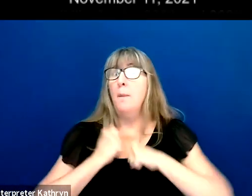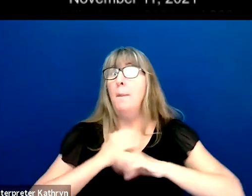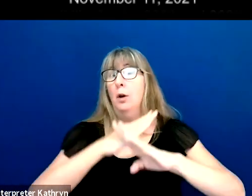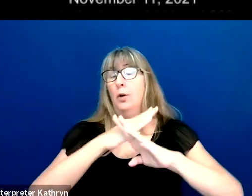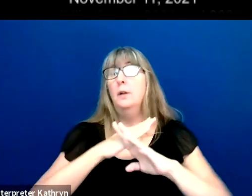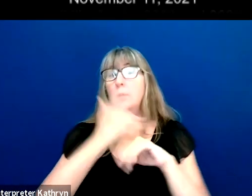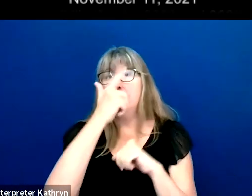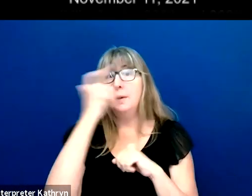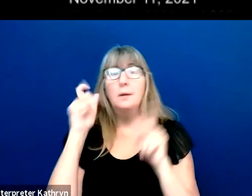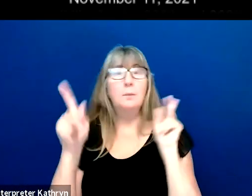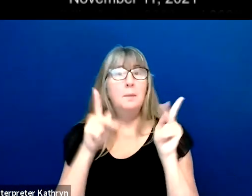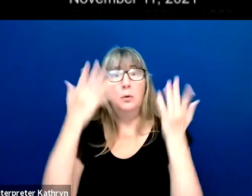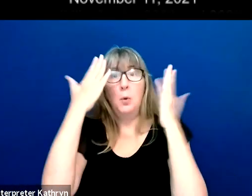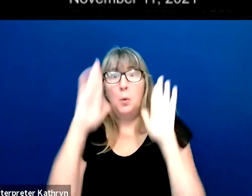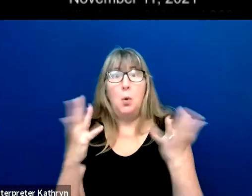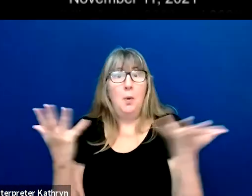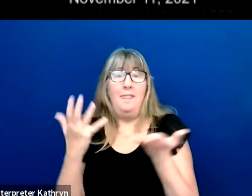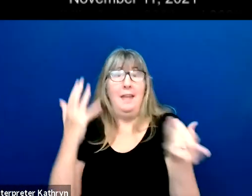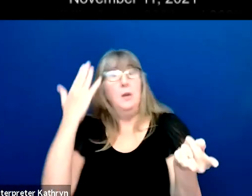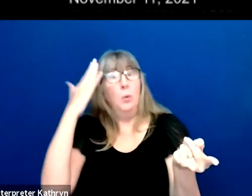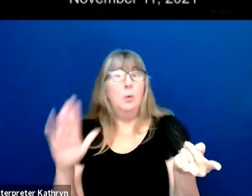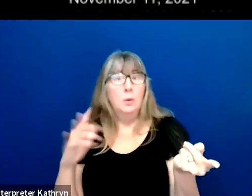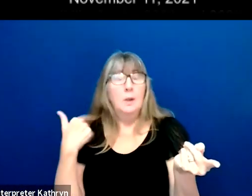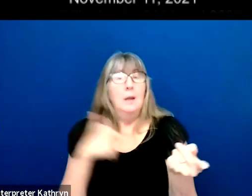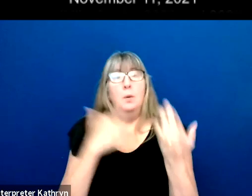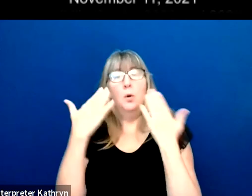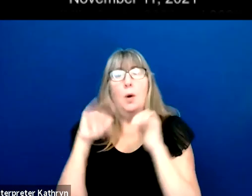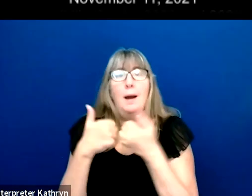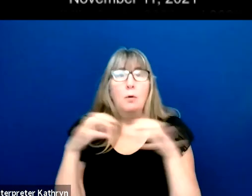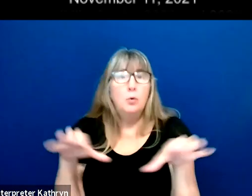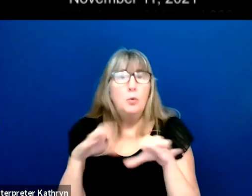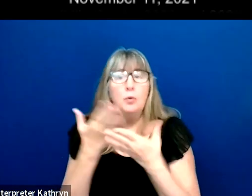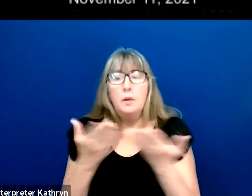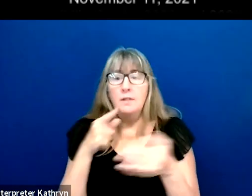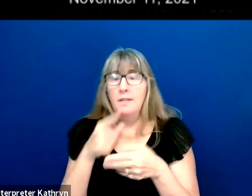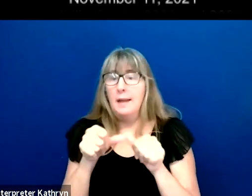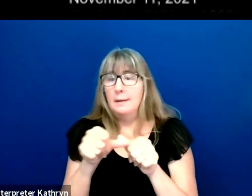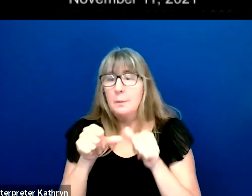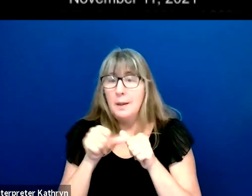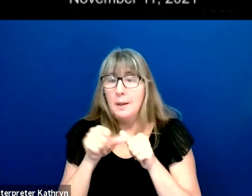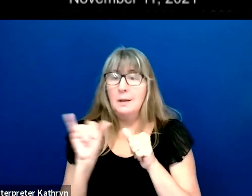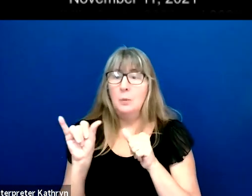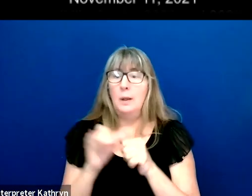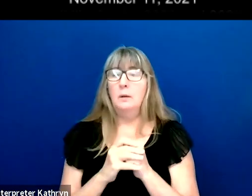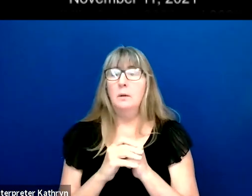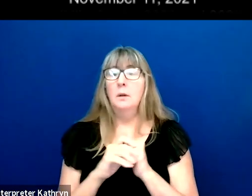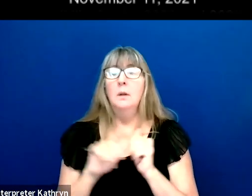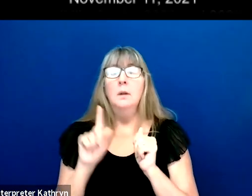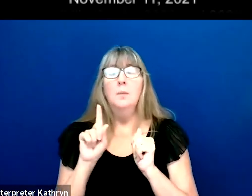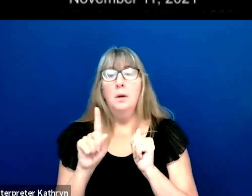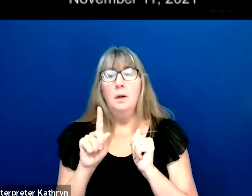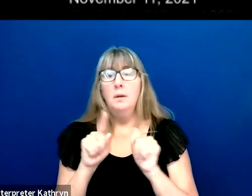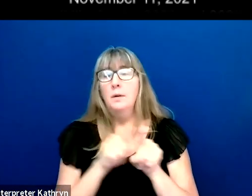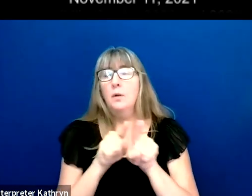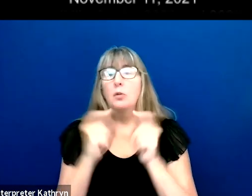because people don't know what they don't know, and we don't know how to do stuff in that space necessarily as well. But there's also lots